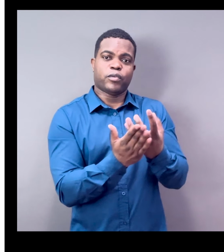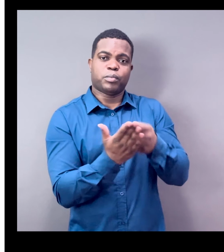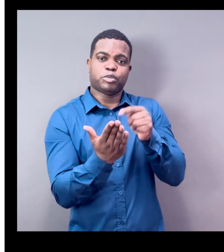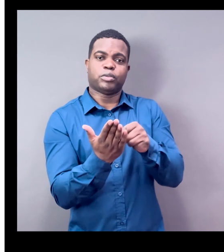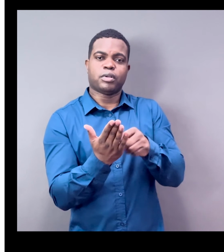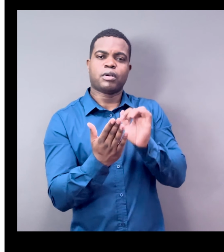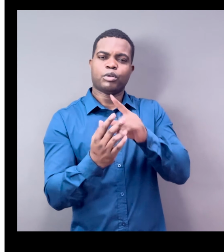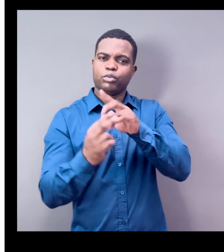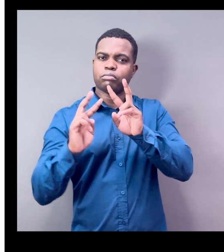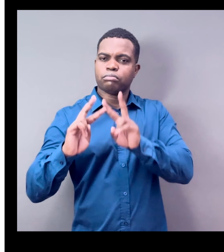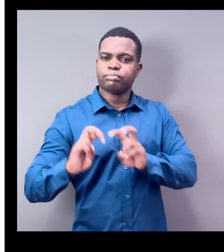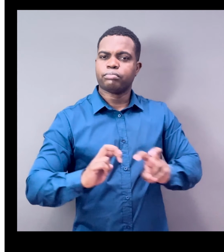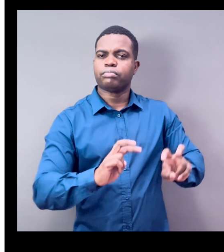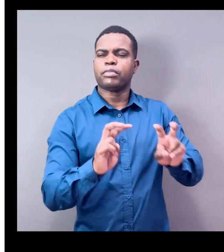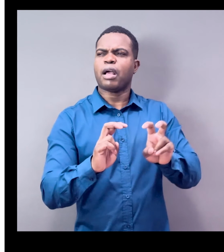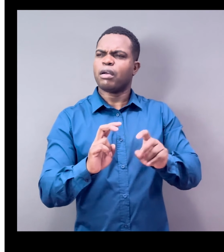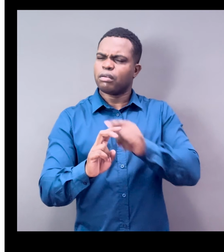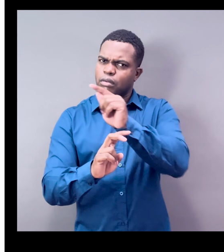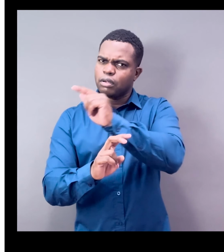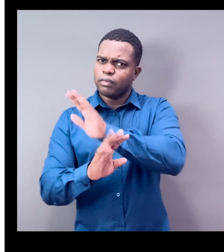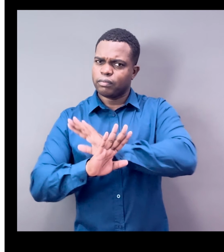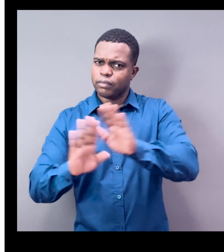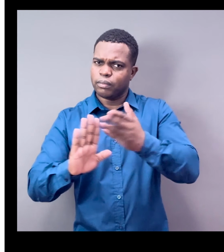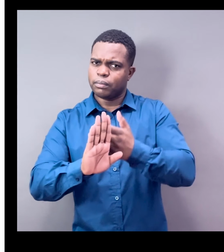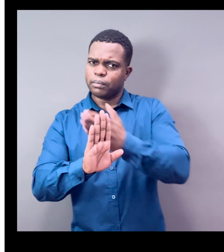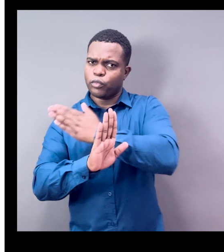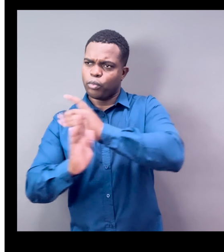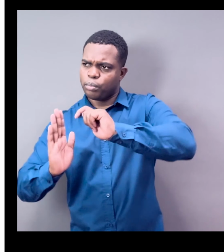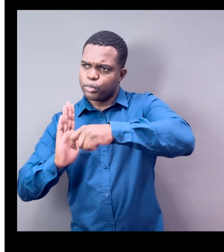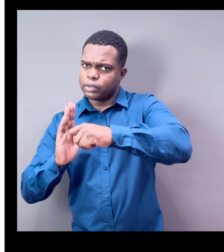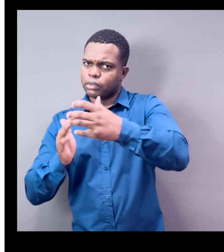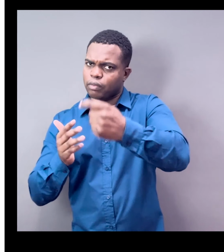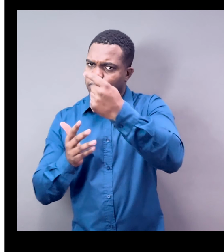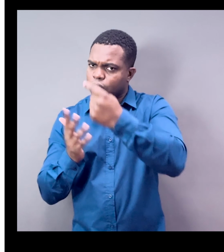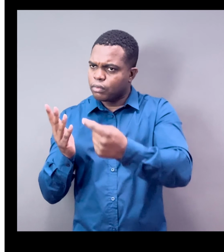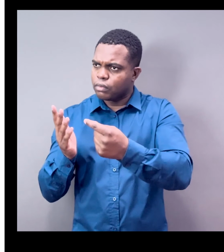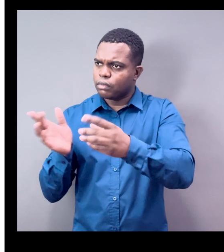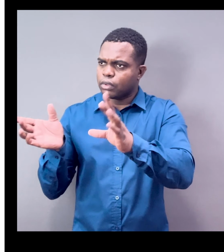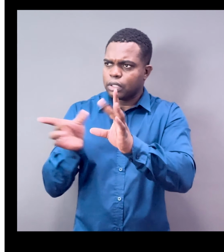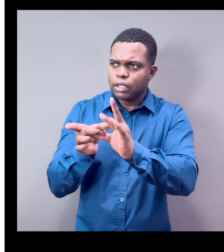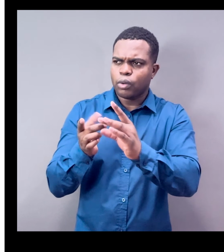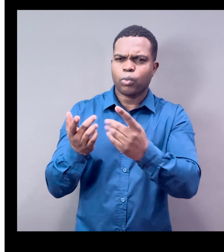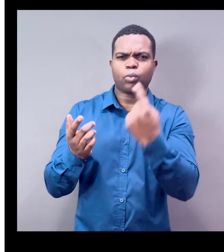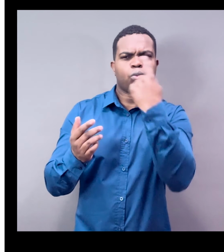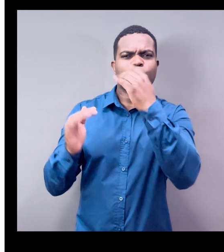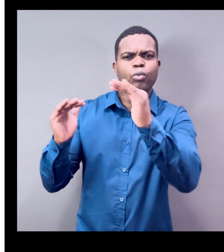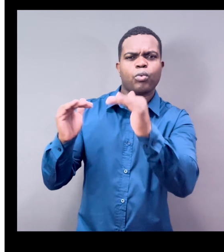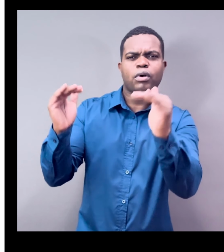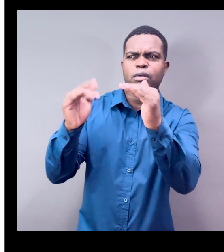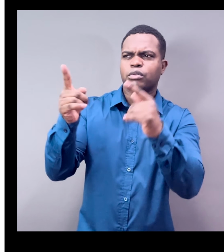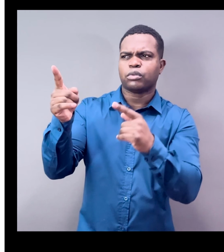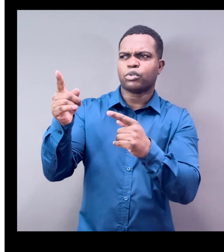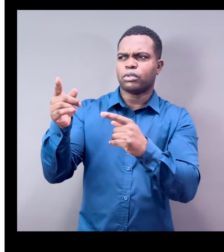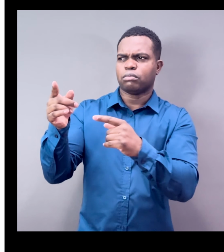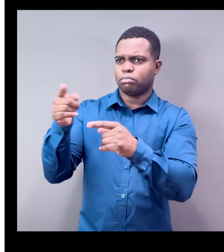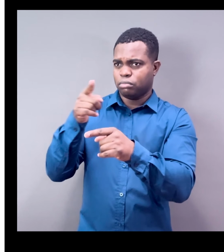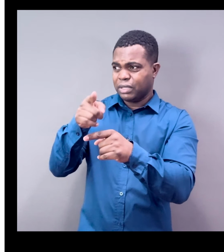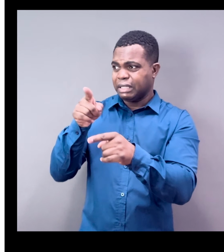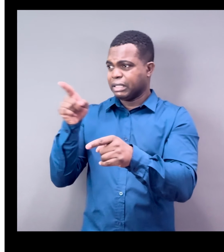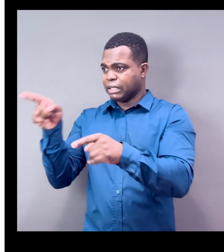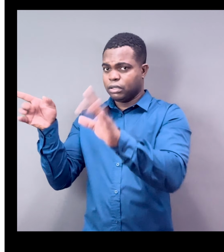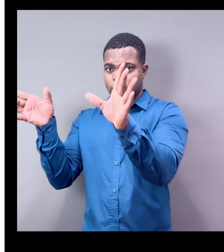that has worked on a similar initiative before, or organizations that